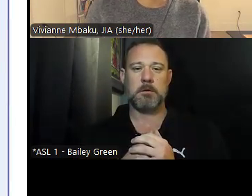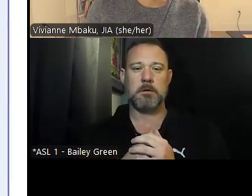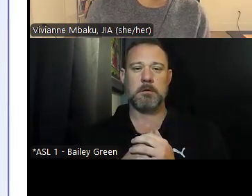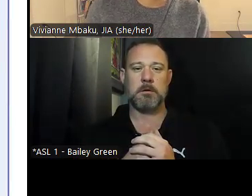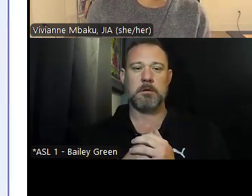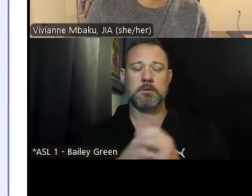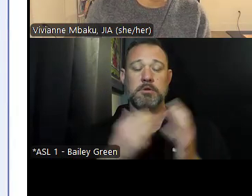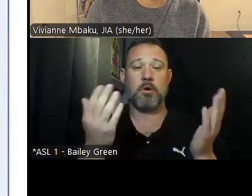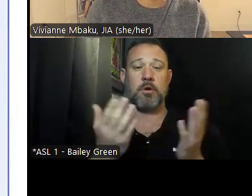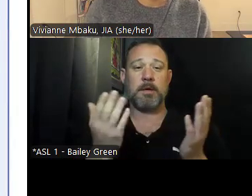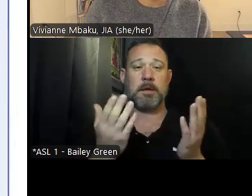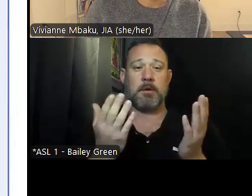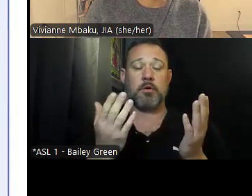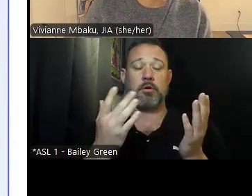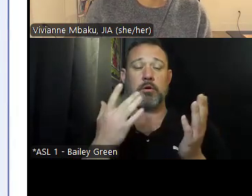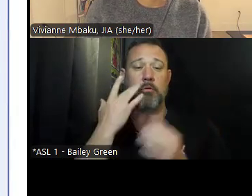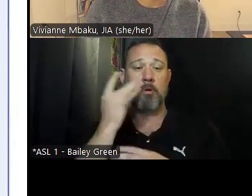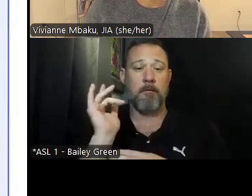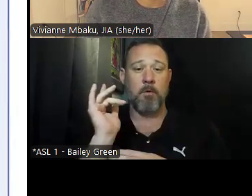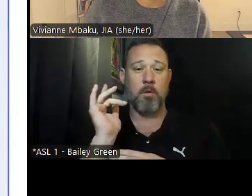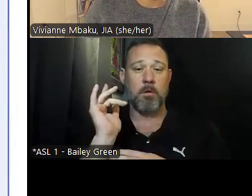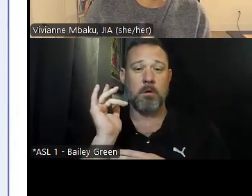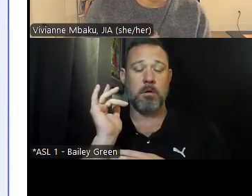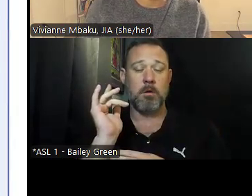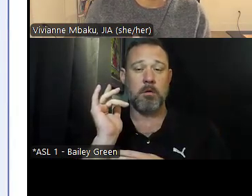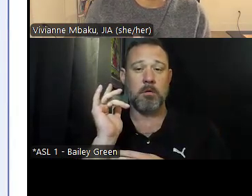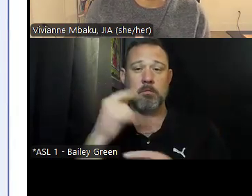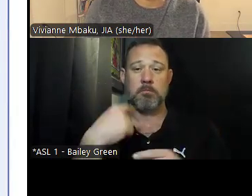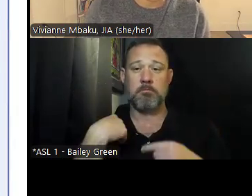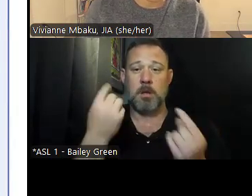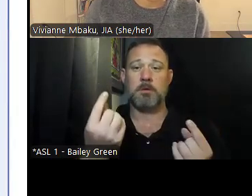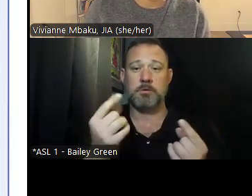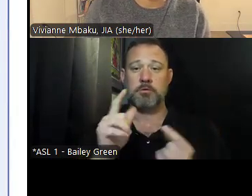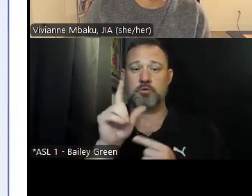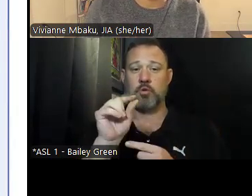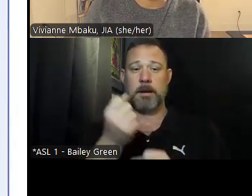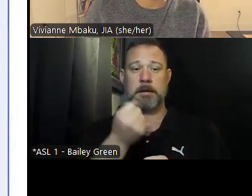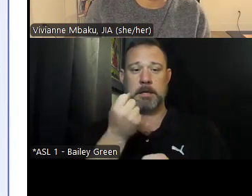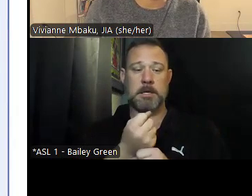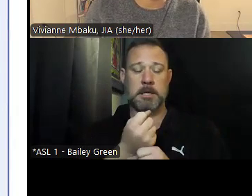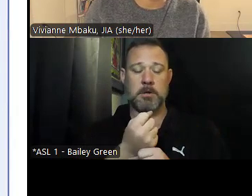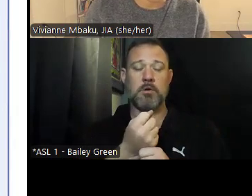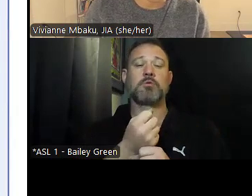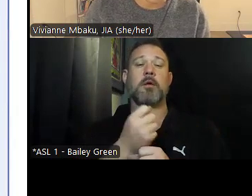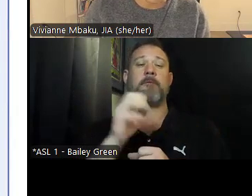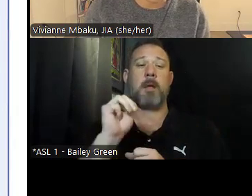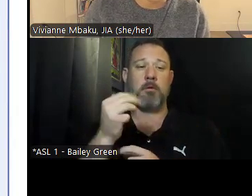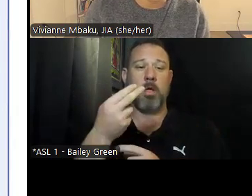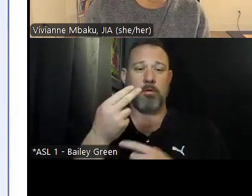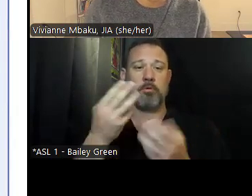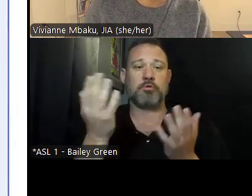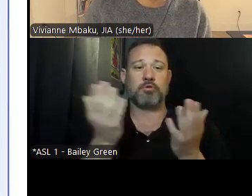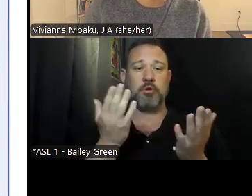So here in California, in over the past 20 years, we've had the Mental Health Services